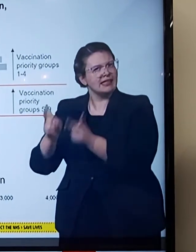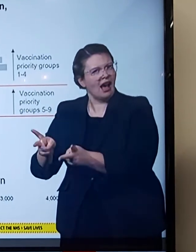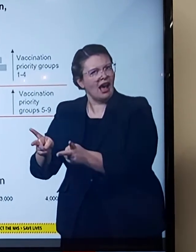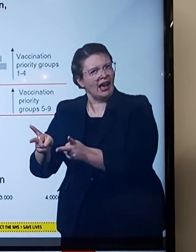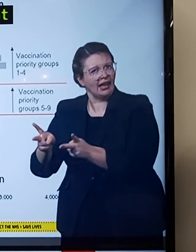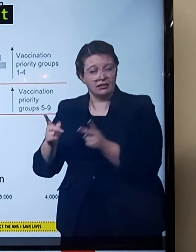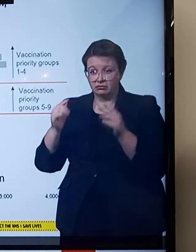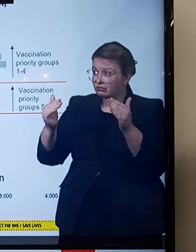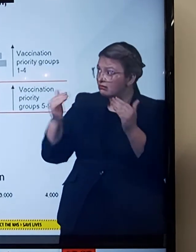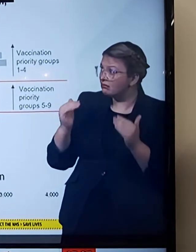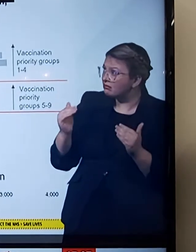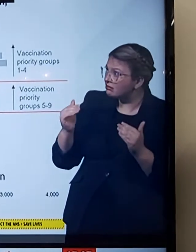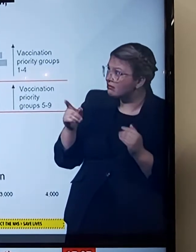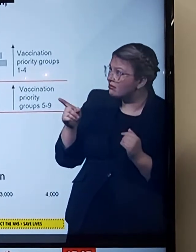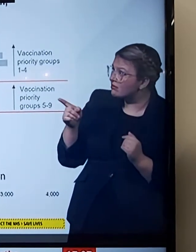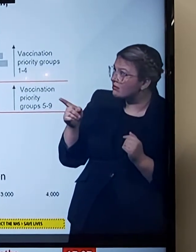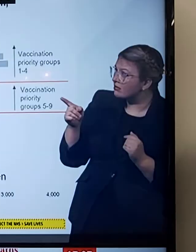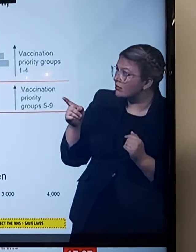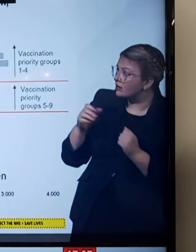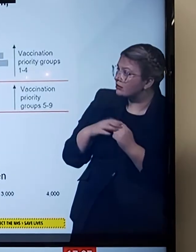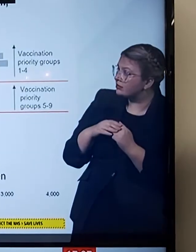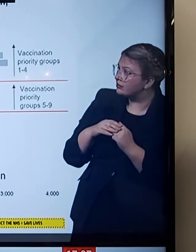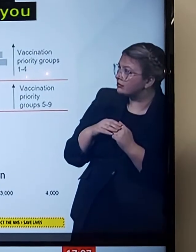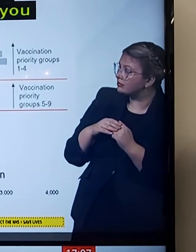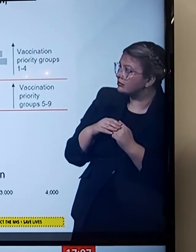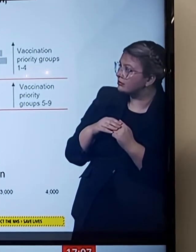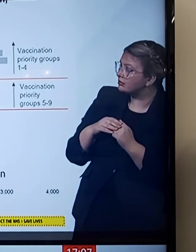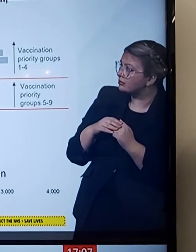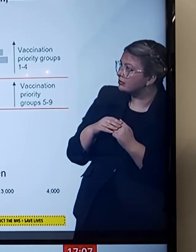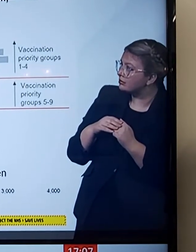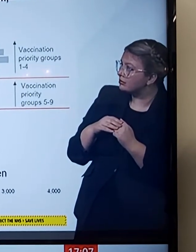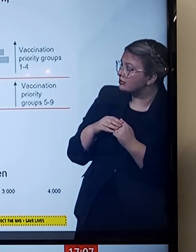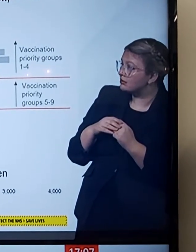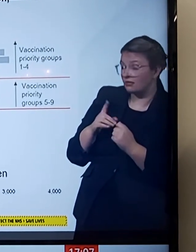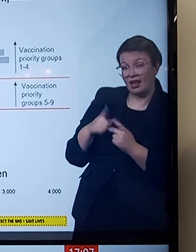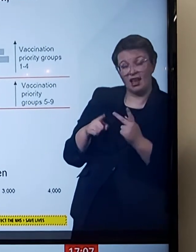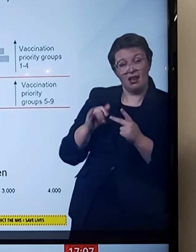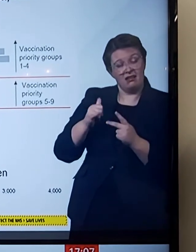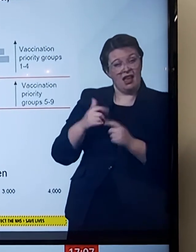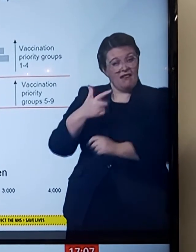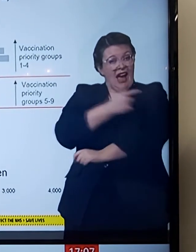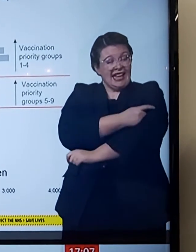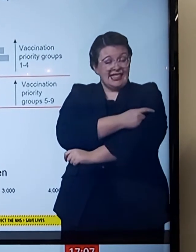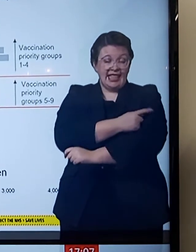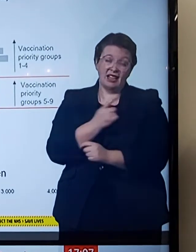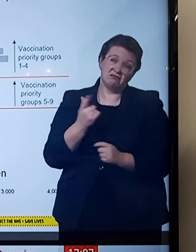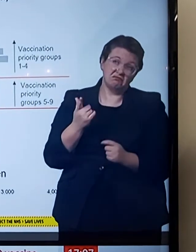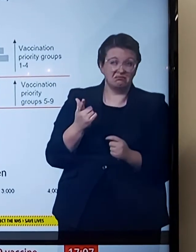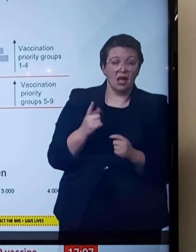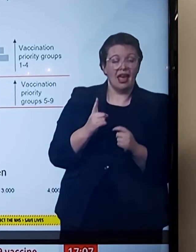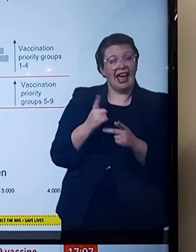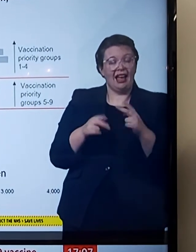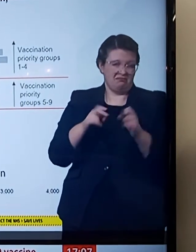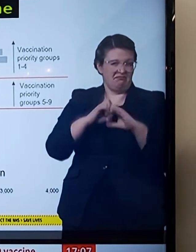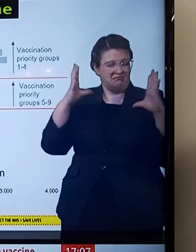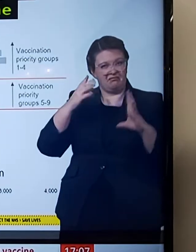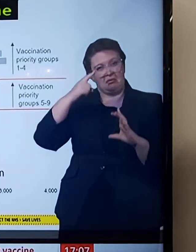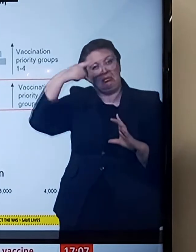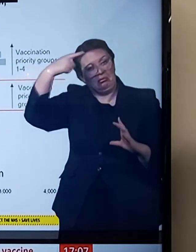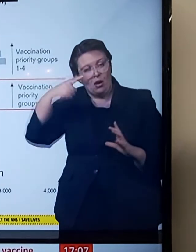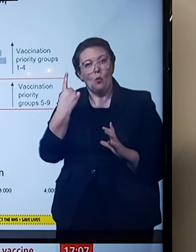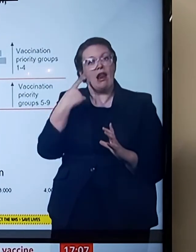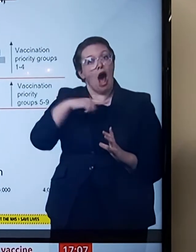70, if you imagine that the vaccine is completely effective, which, as the Prime Minister says, you wouldn't expect for any vaccine, but